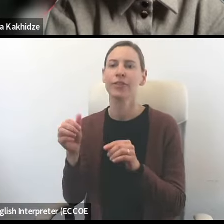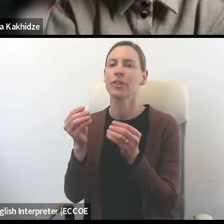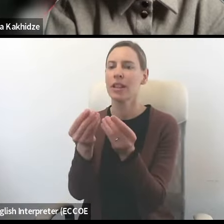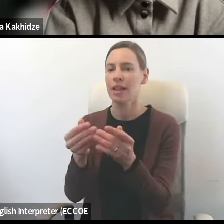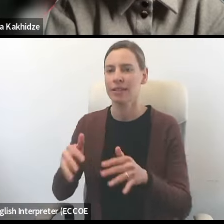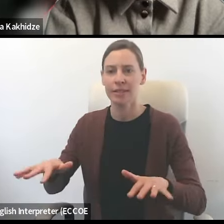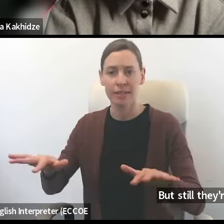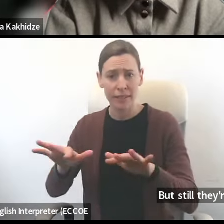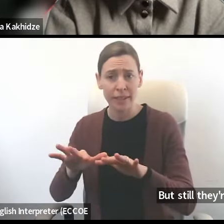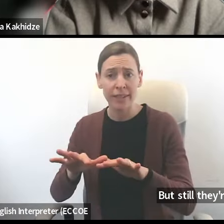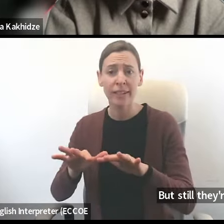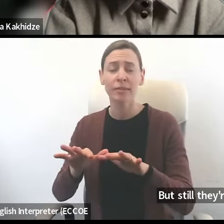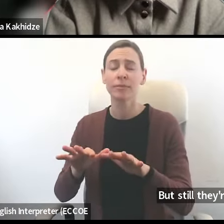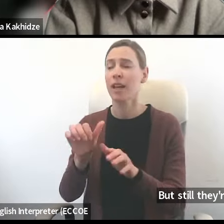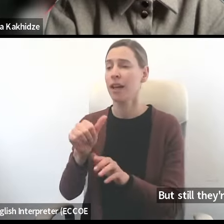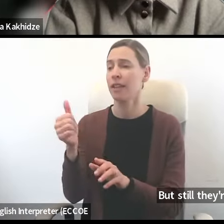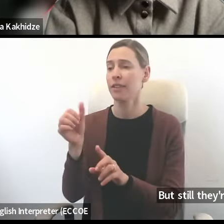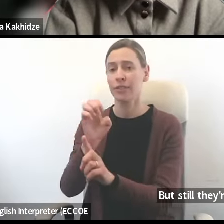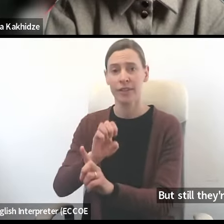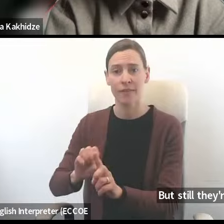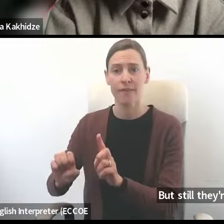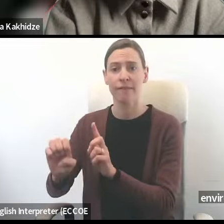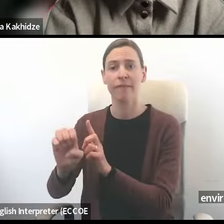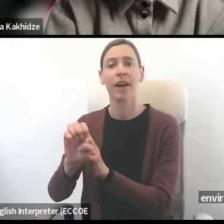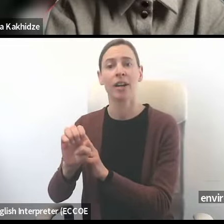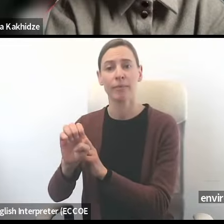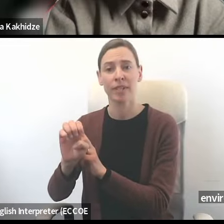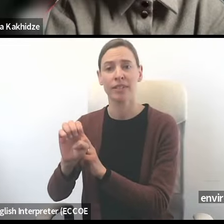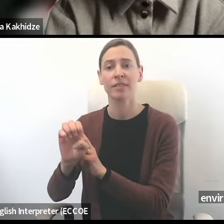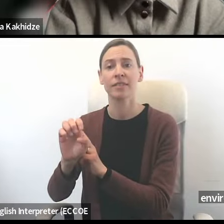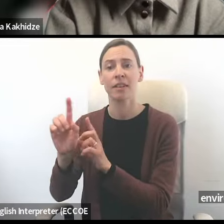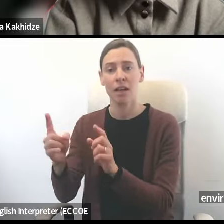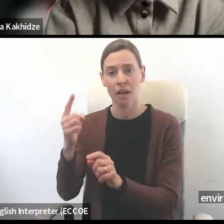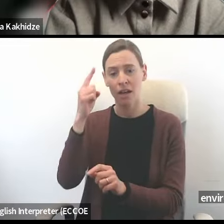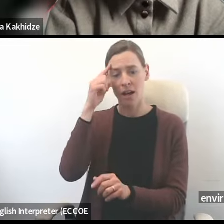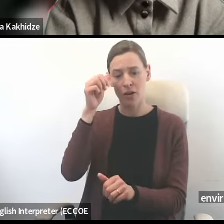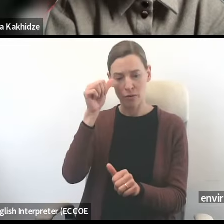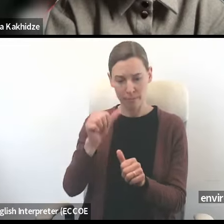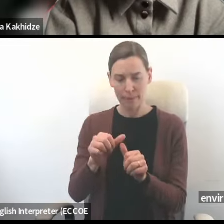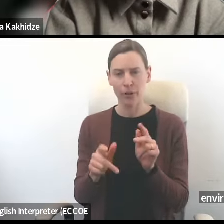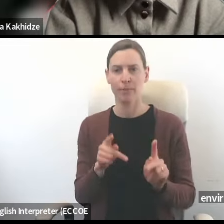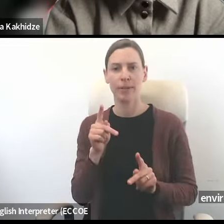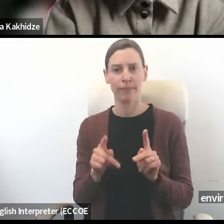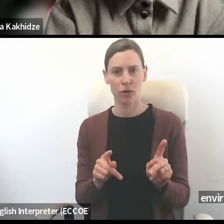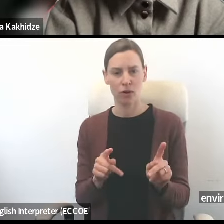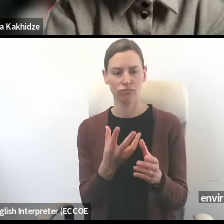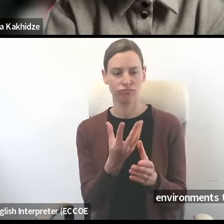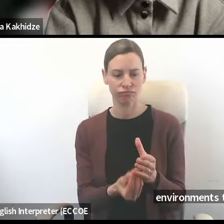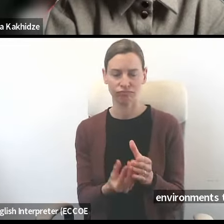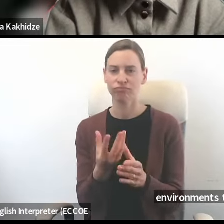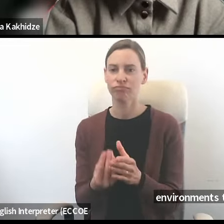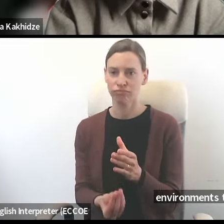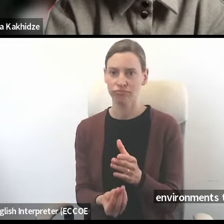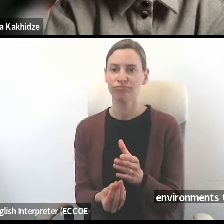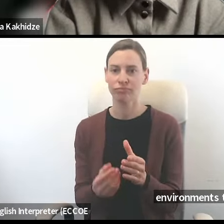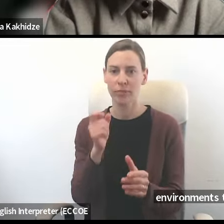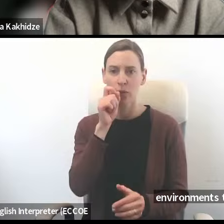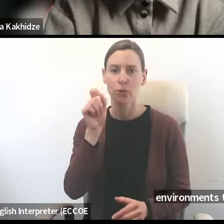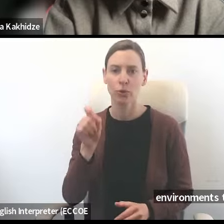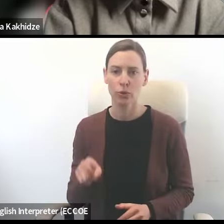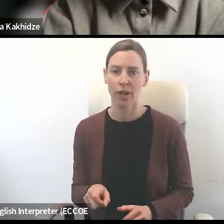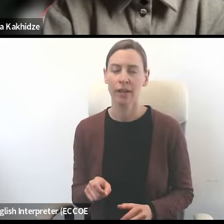that remind me about those I have lost in Ukraine, and those to